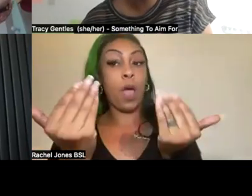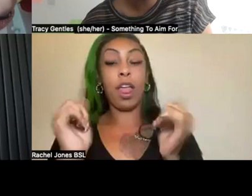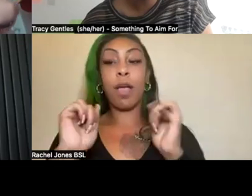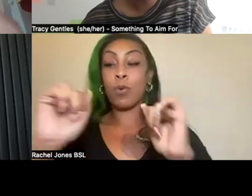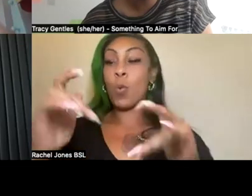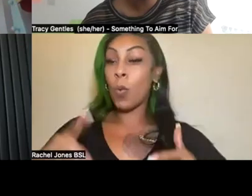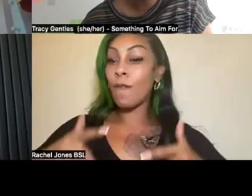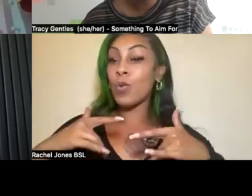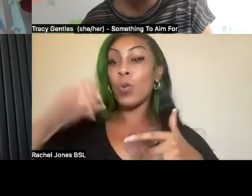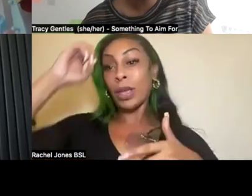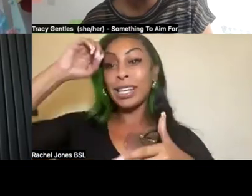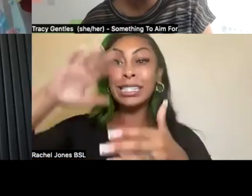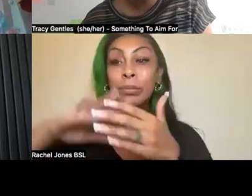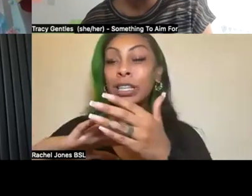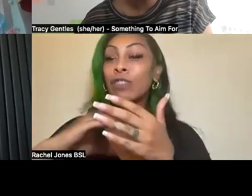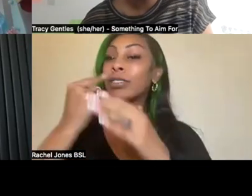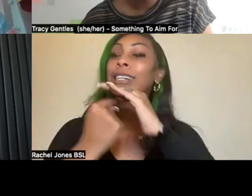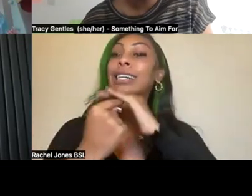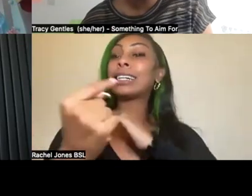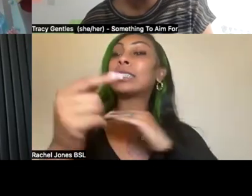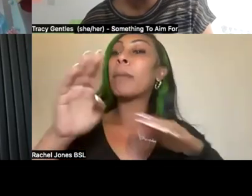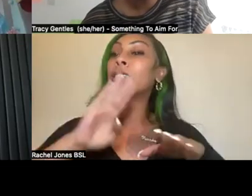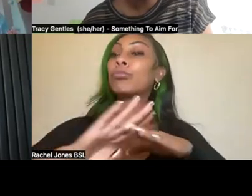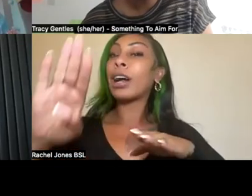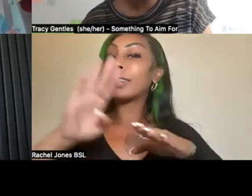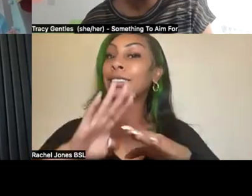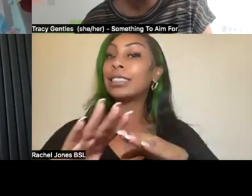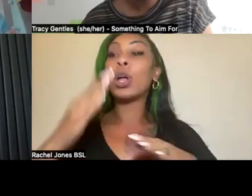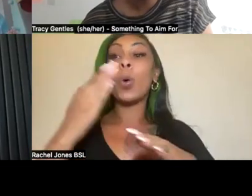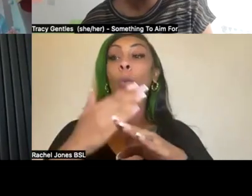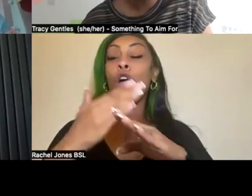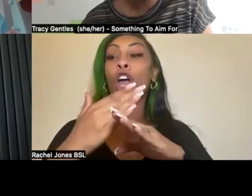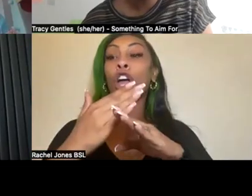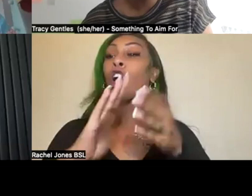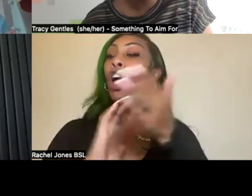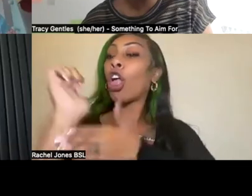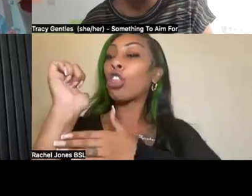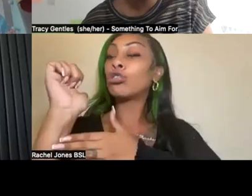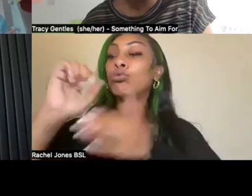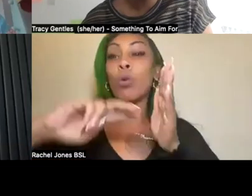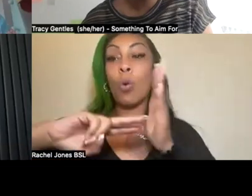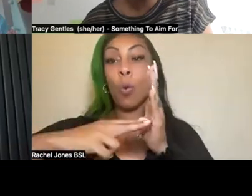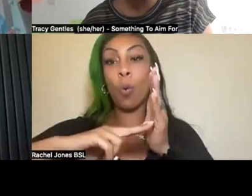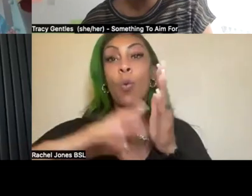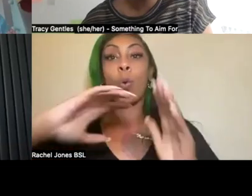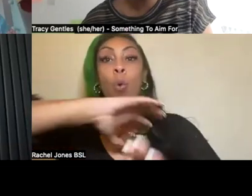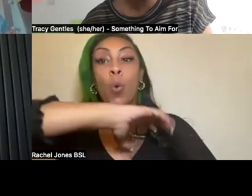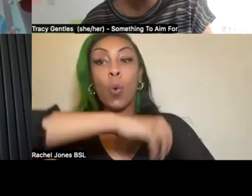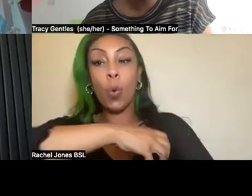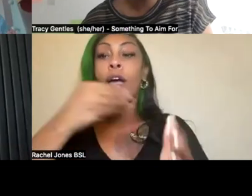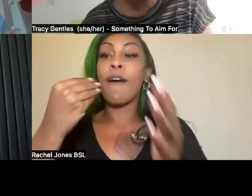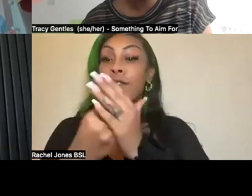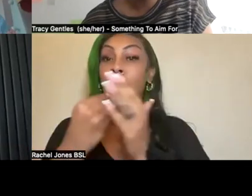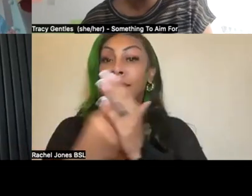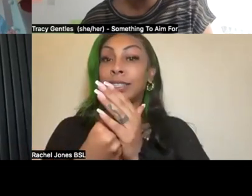as independent practitioners and practitioners working within cultural organisations, unions, funding bodies, and